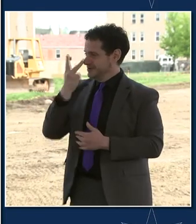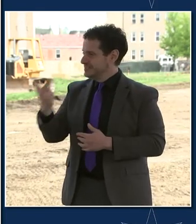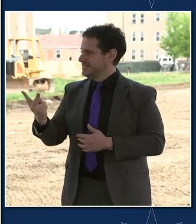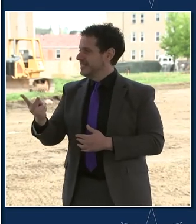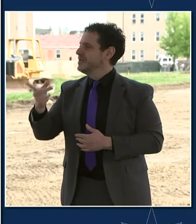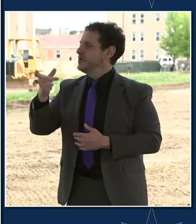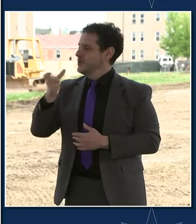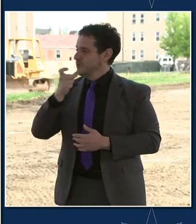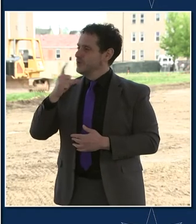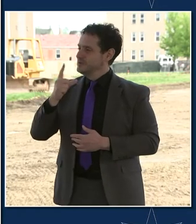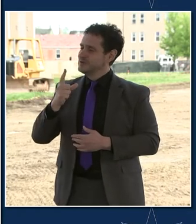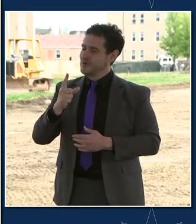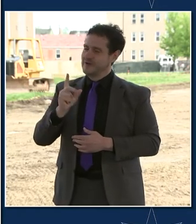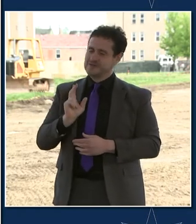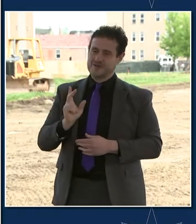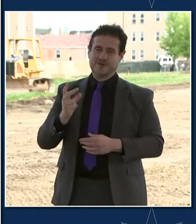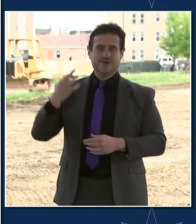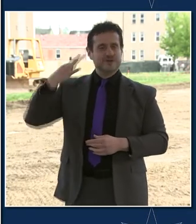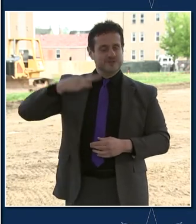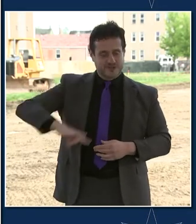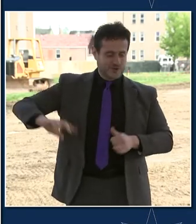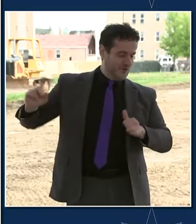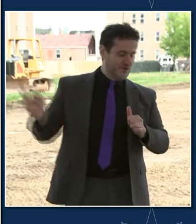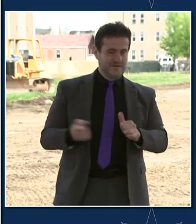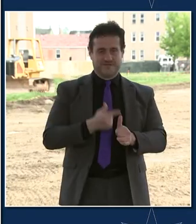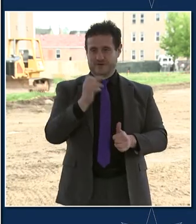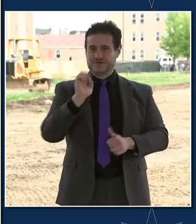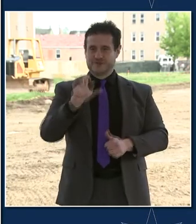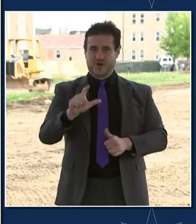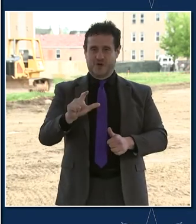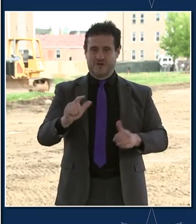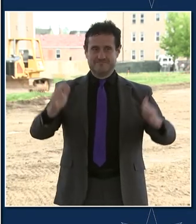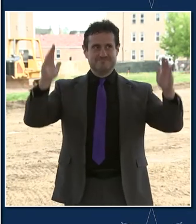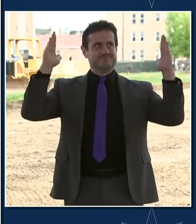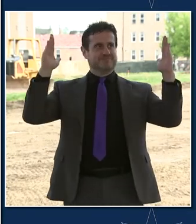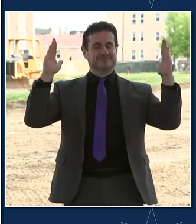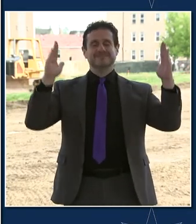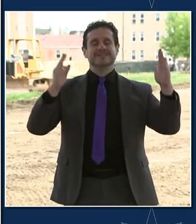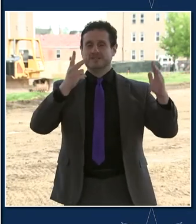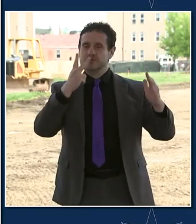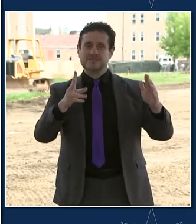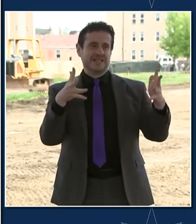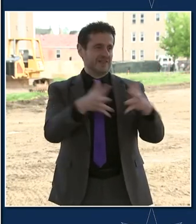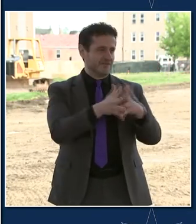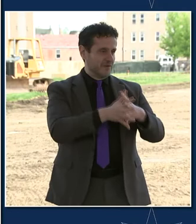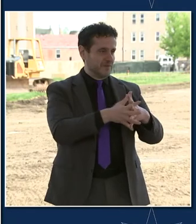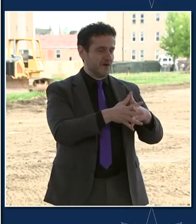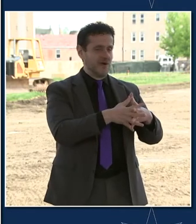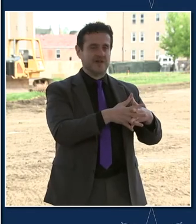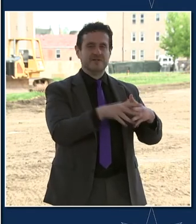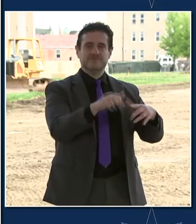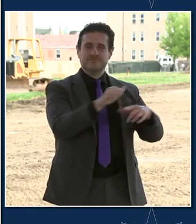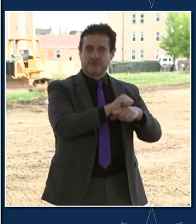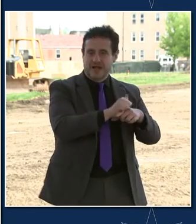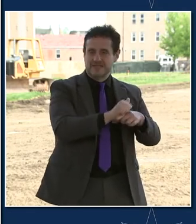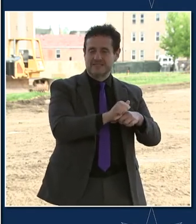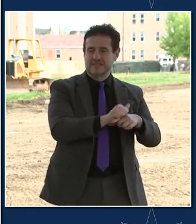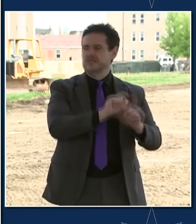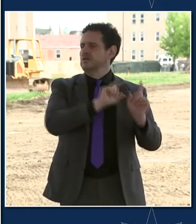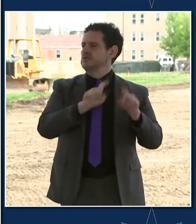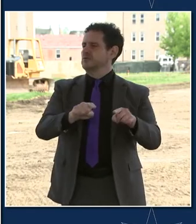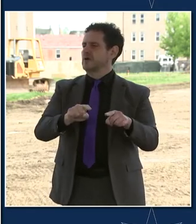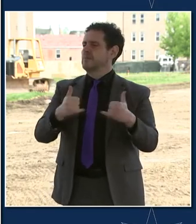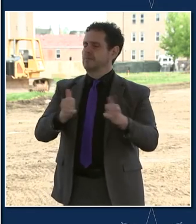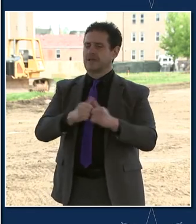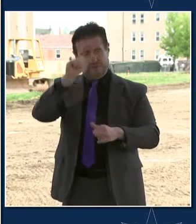gonna score the first goal. I'm excited to come out here to see the football practices. I'm excited to come out here, play catch with my